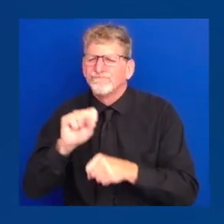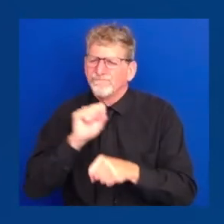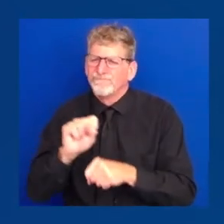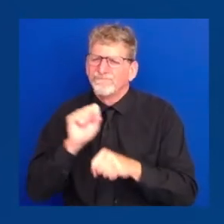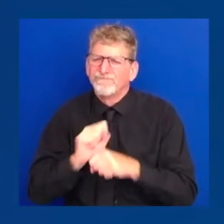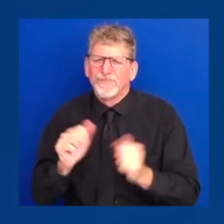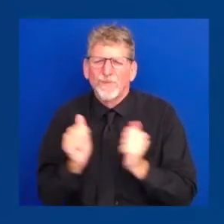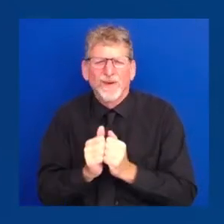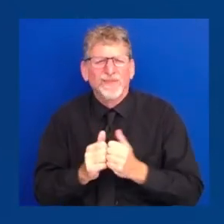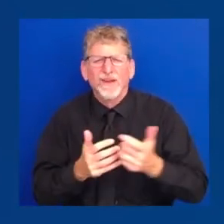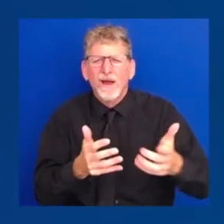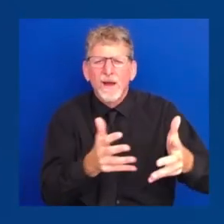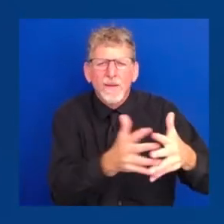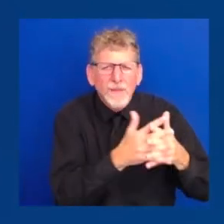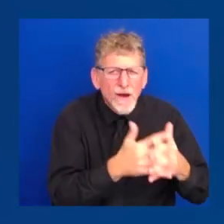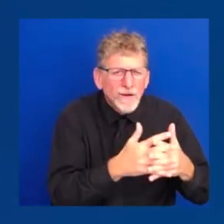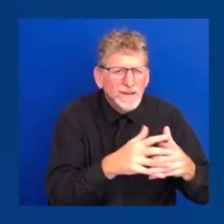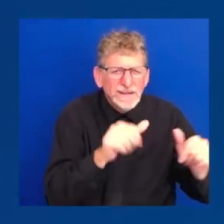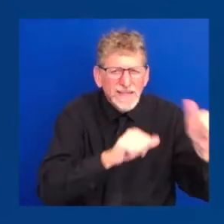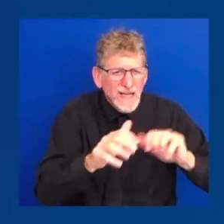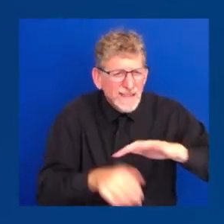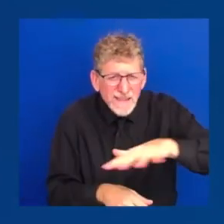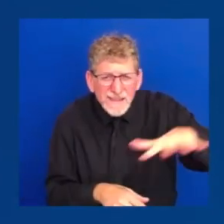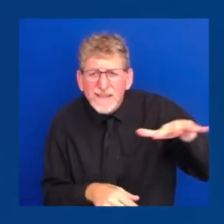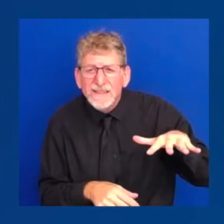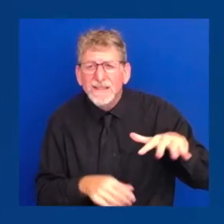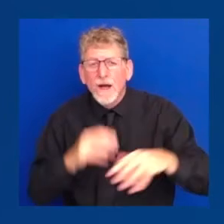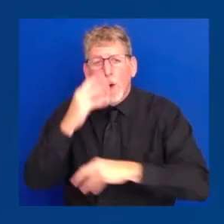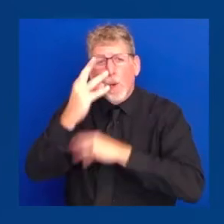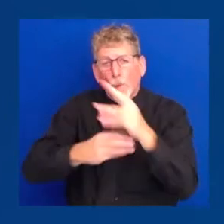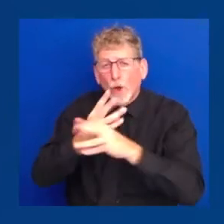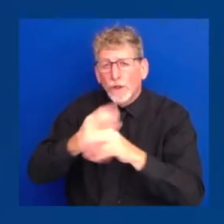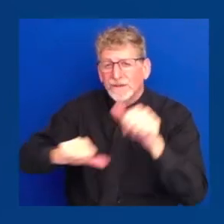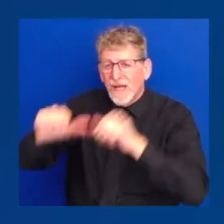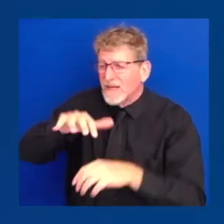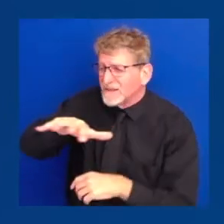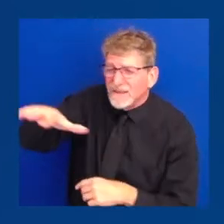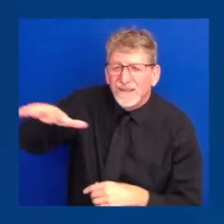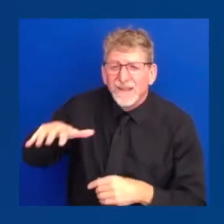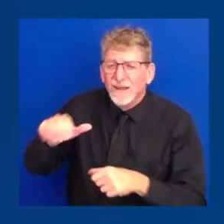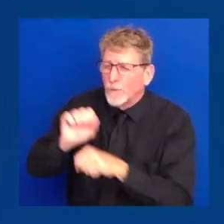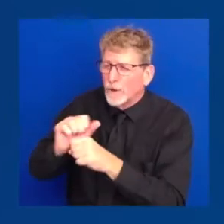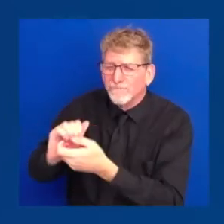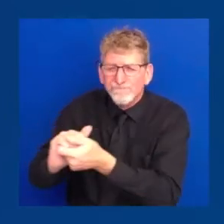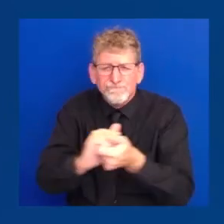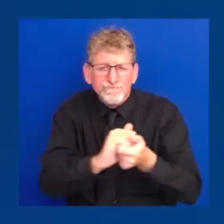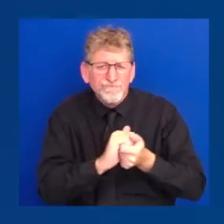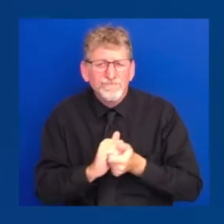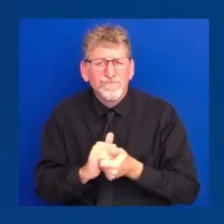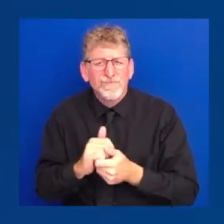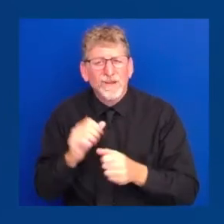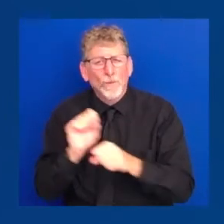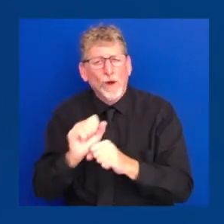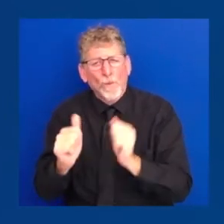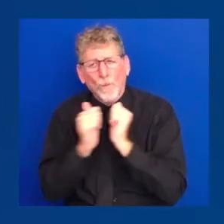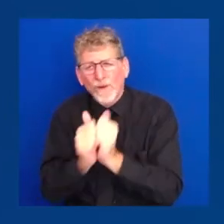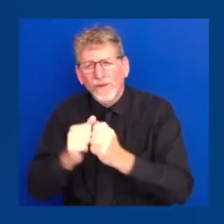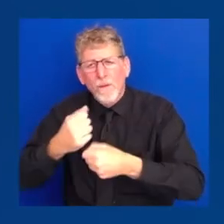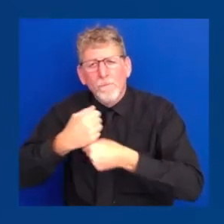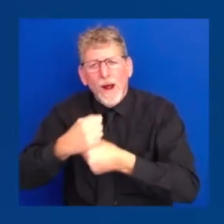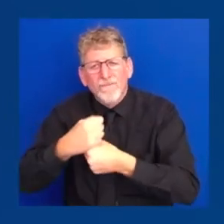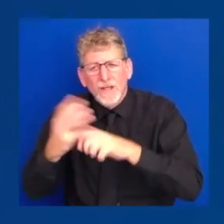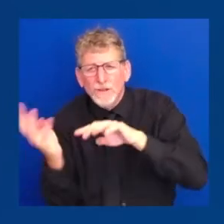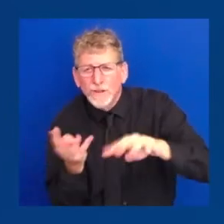scientific community, in collaboration with our industrial partners, to undertake rigorously designed